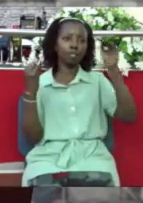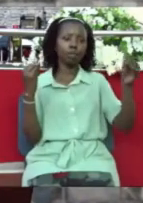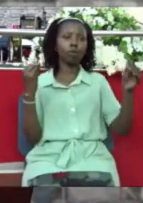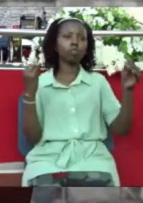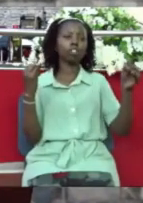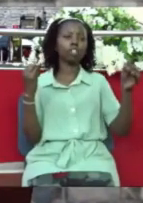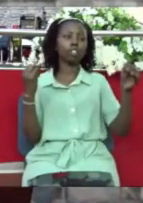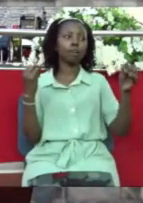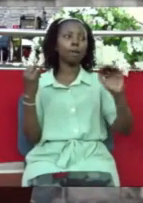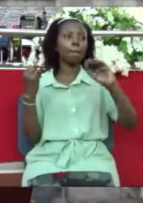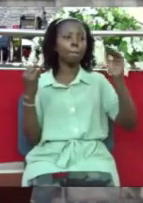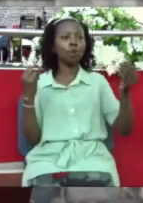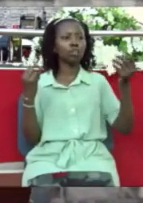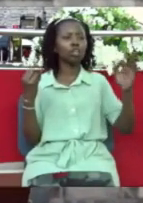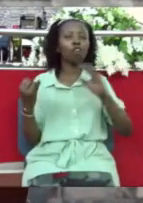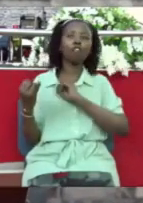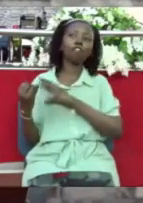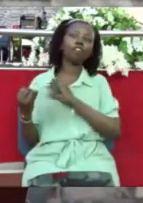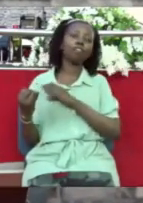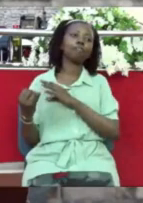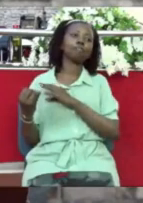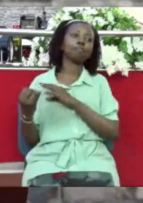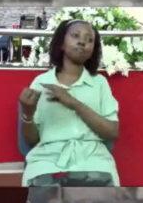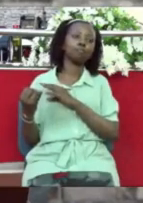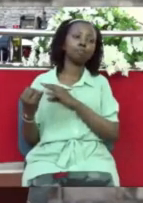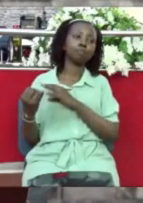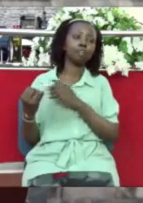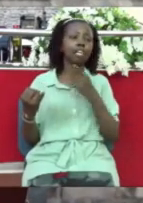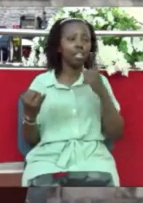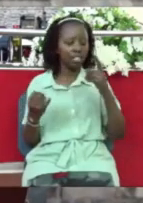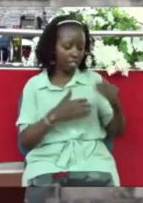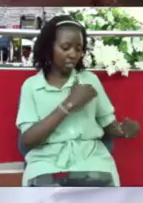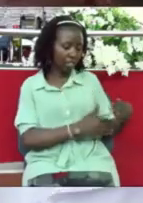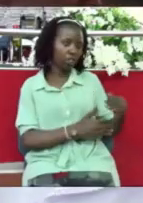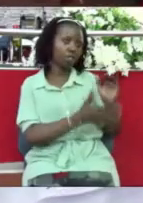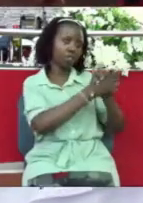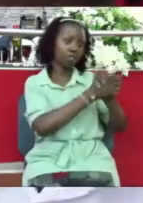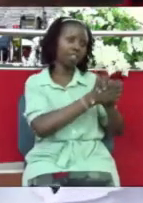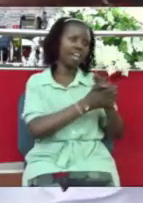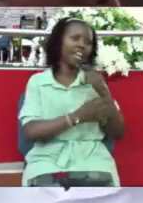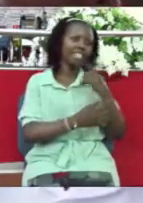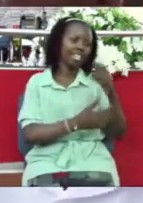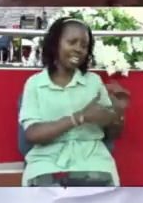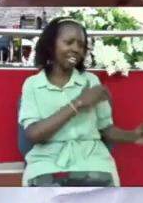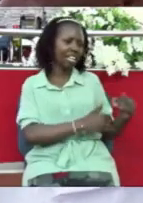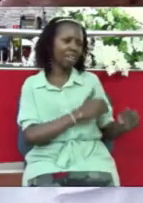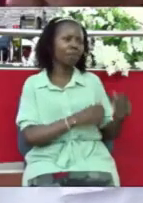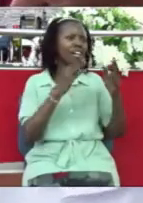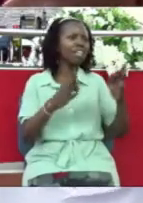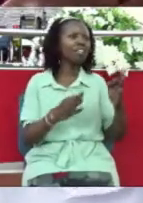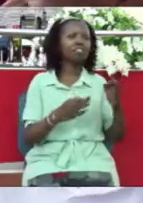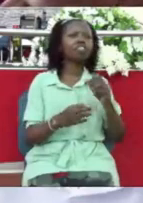the mountain of fear. Mlima wa kwanza ni ule wa. Salimia jirani yako. Say hi to your neighbor. Mwambie hata akikataa.